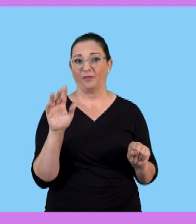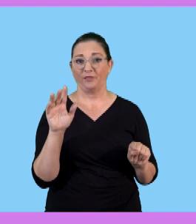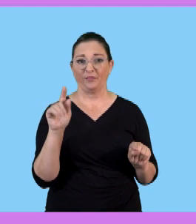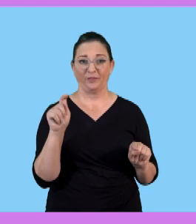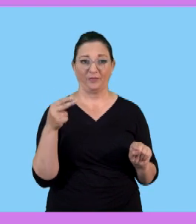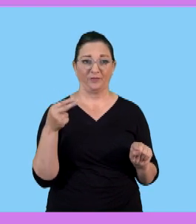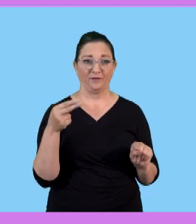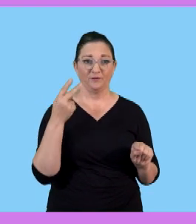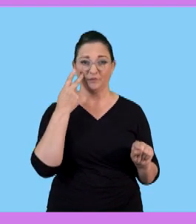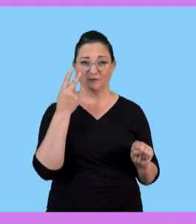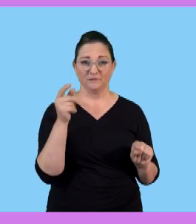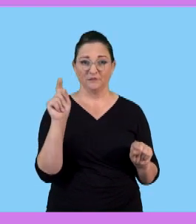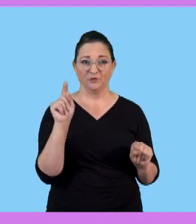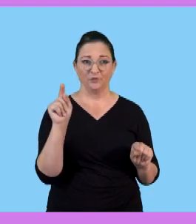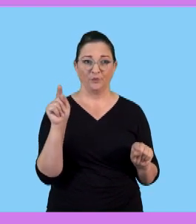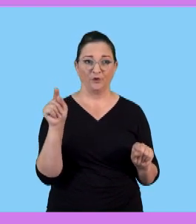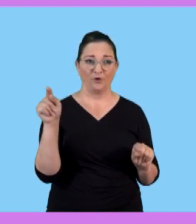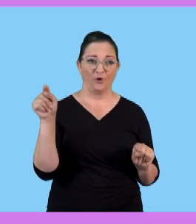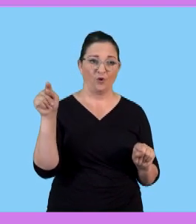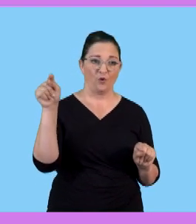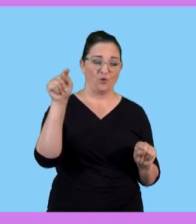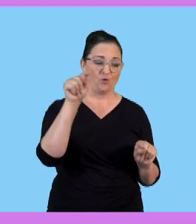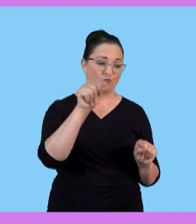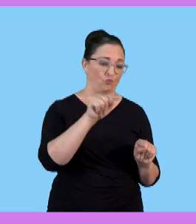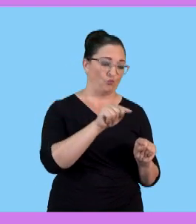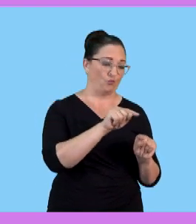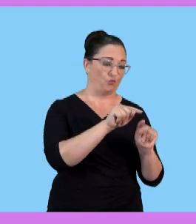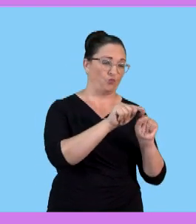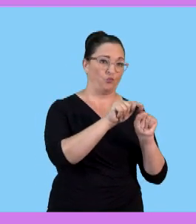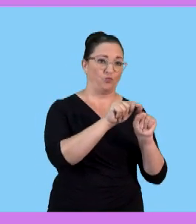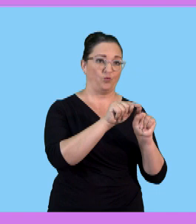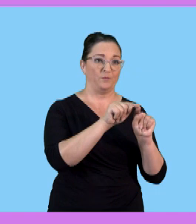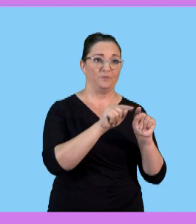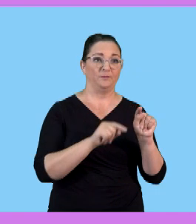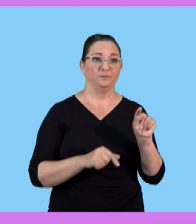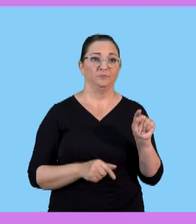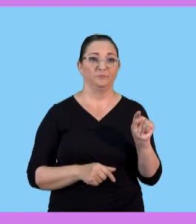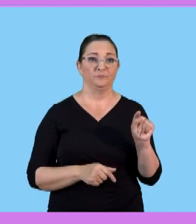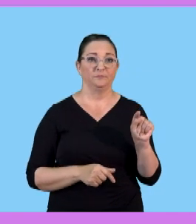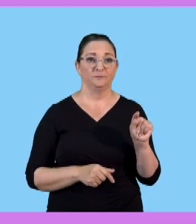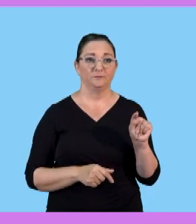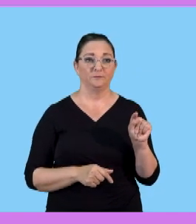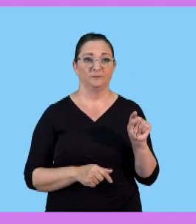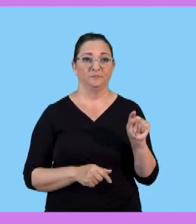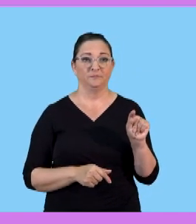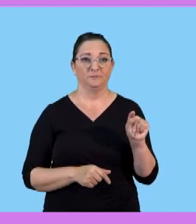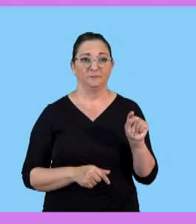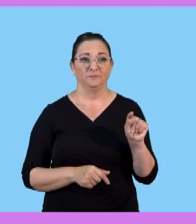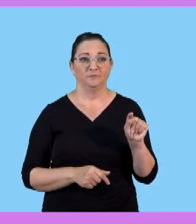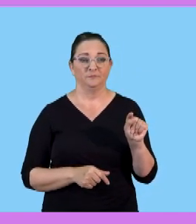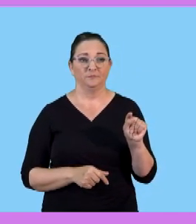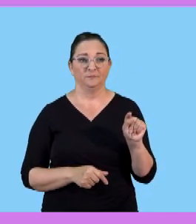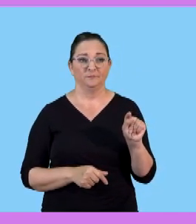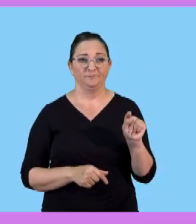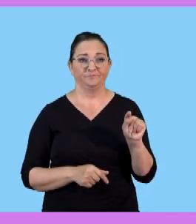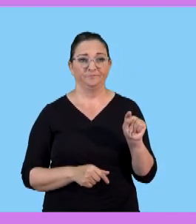right? So, remember, I'll have to move with this all the way here. That's basically what I'll need to do,